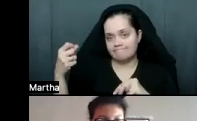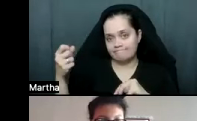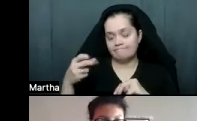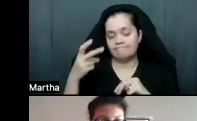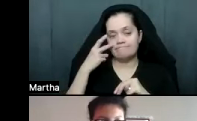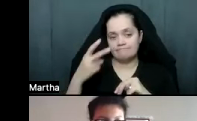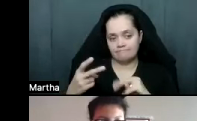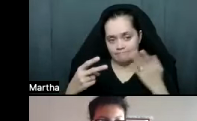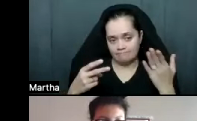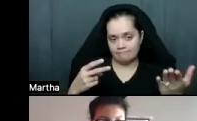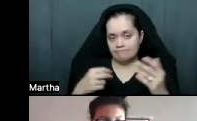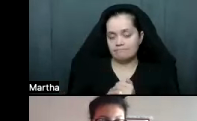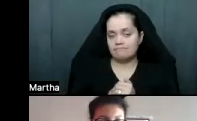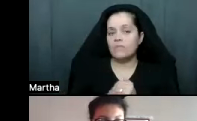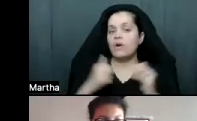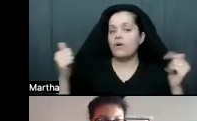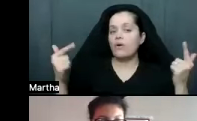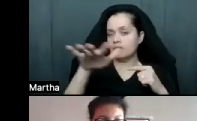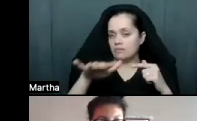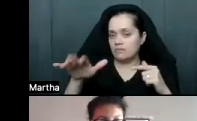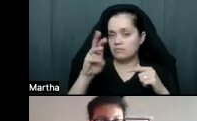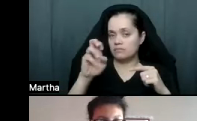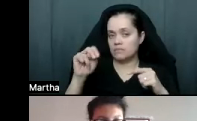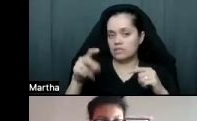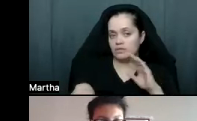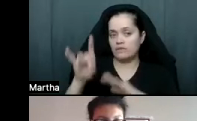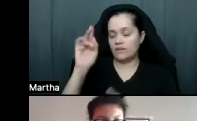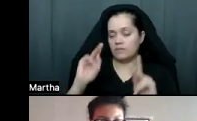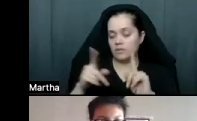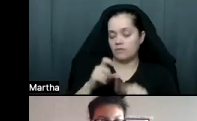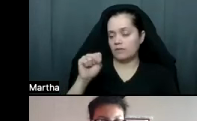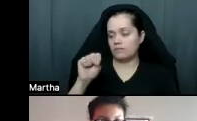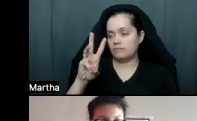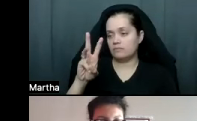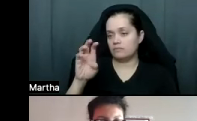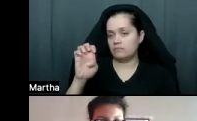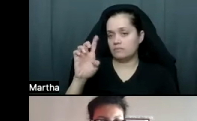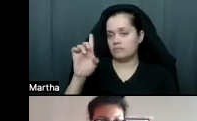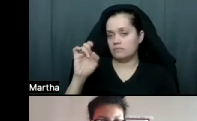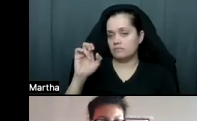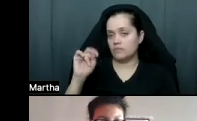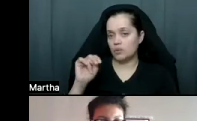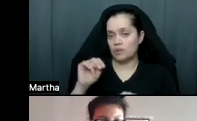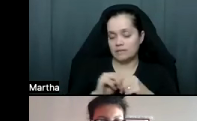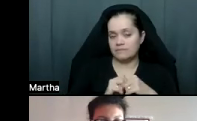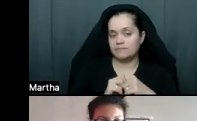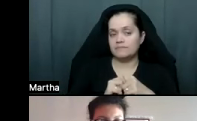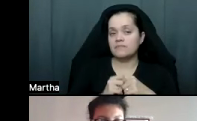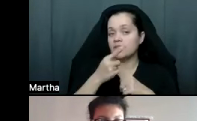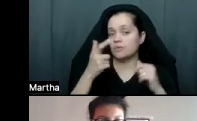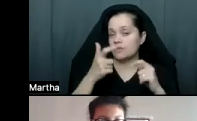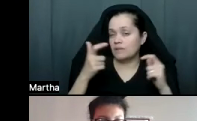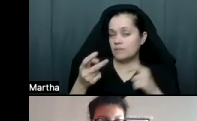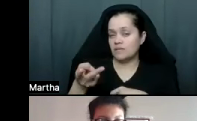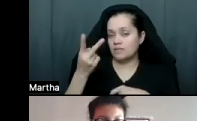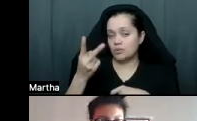it. All across Minnesota, you can find people of Swedish ancestry. Those are the biggest